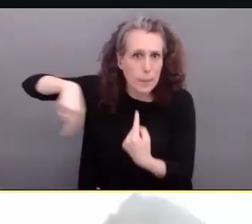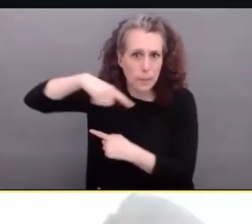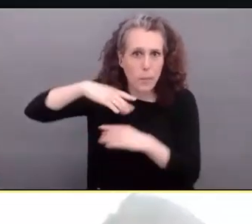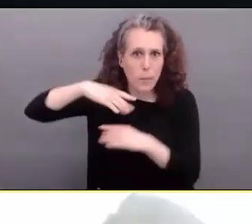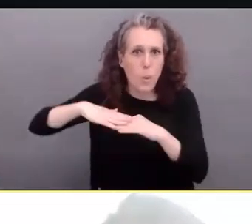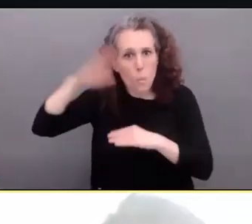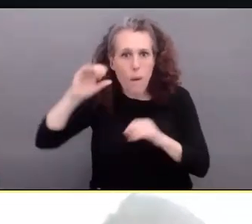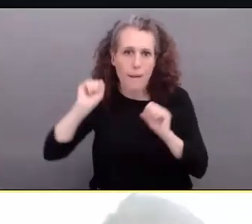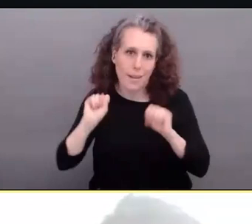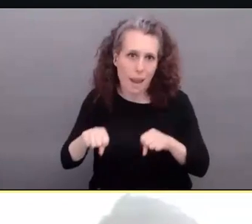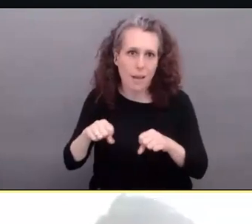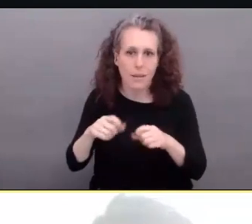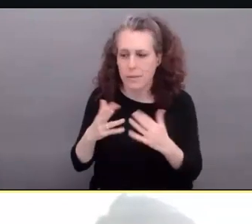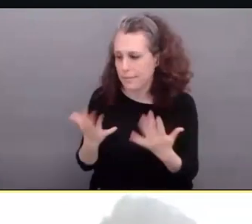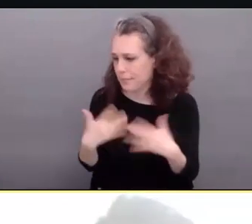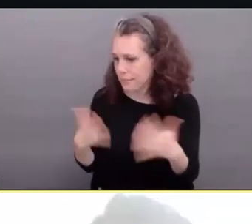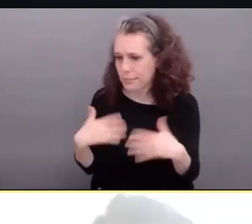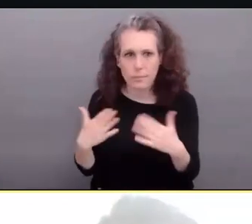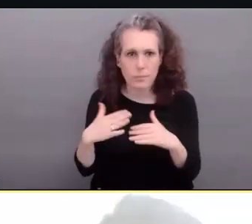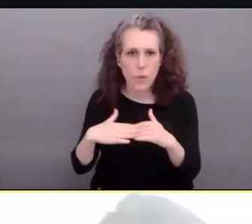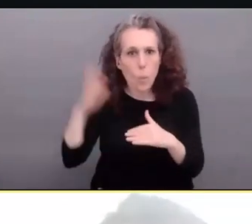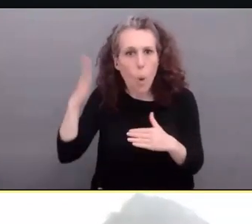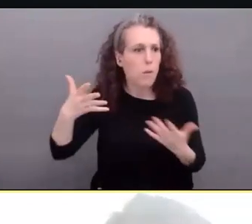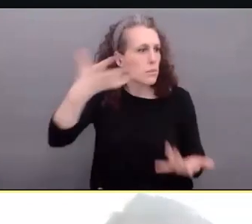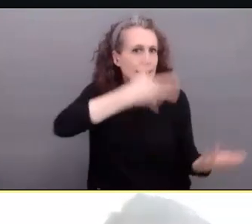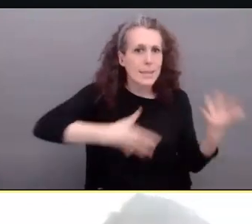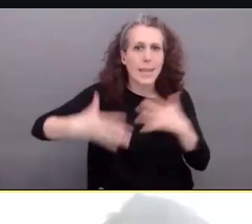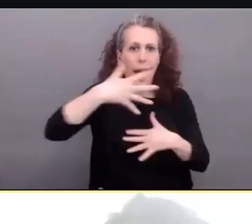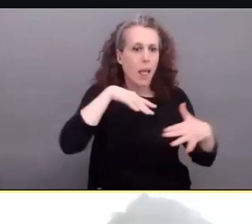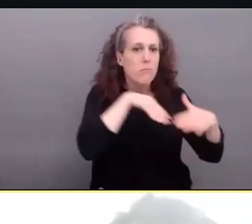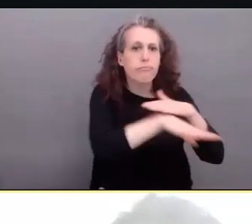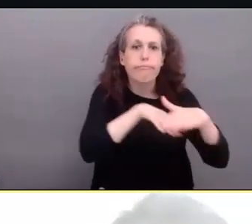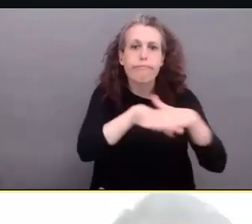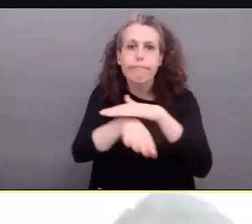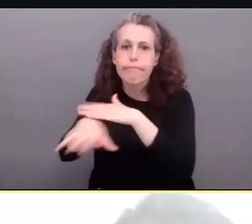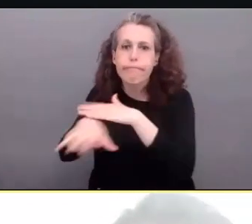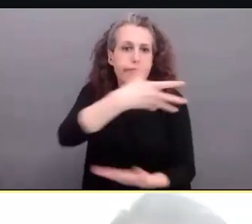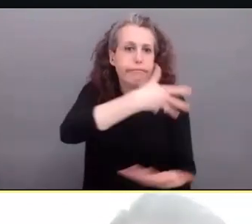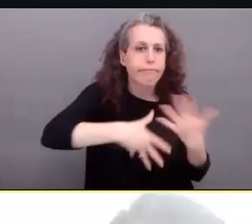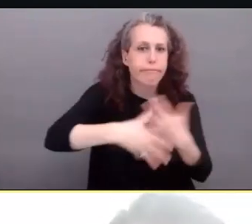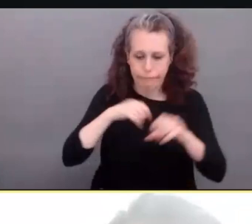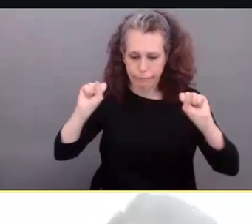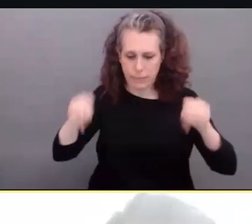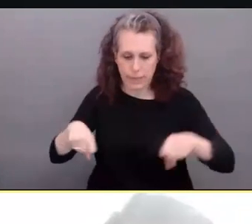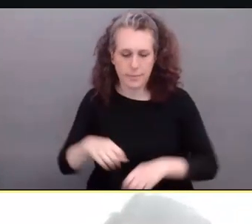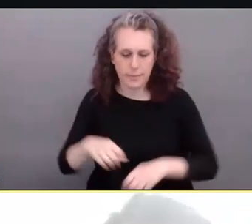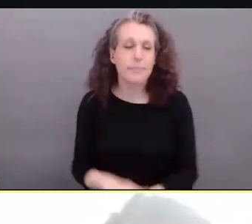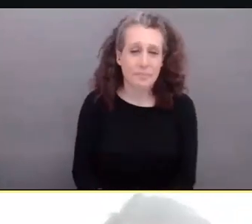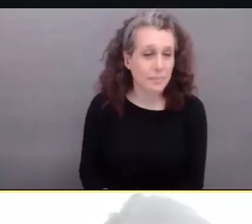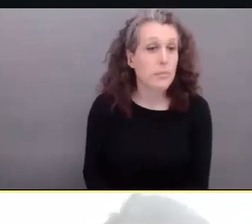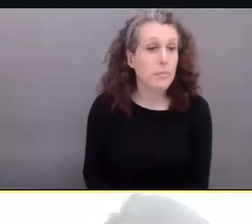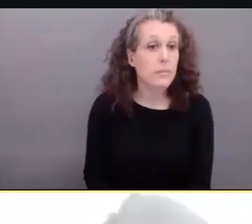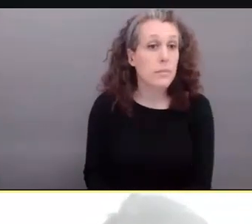base of wider societal base, basically everybody. To go to the next